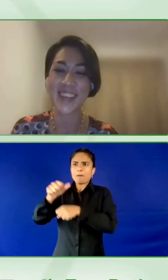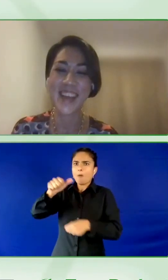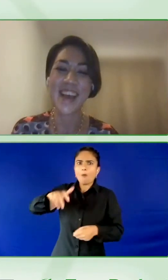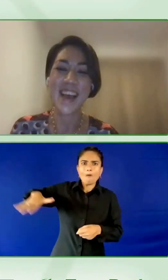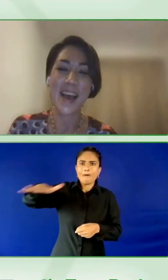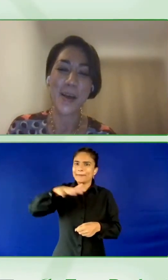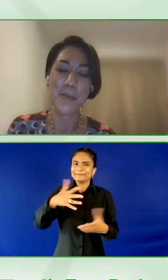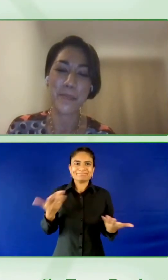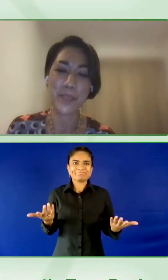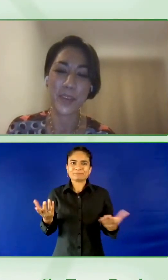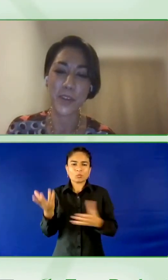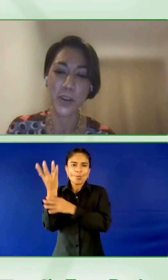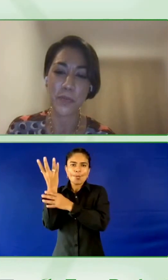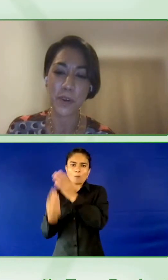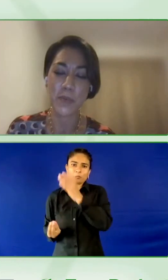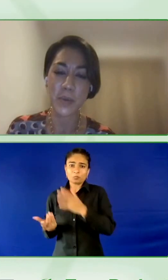information,